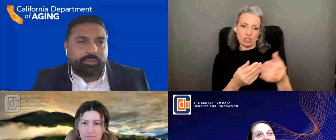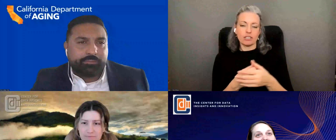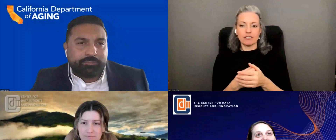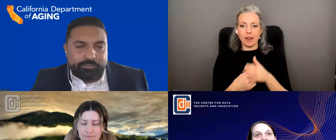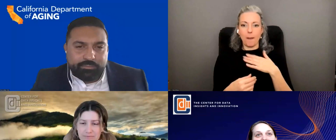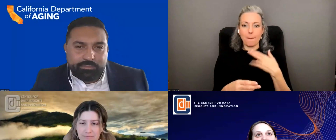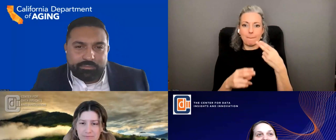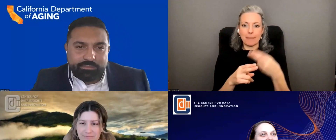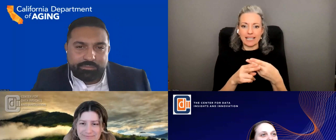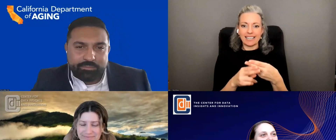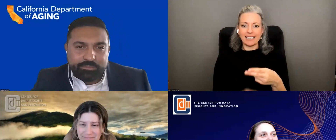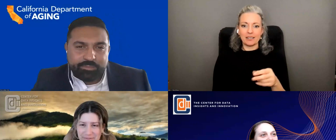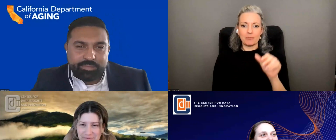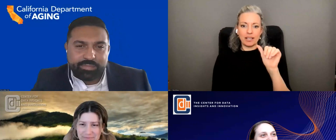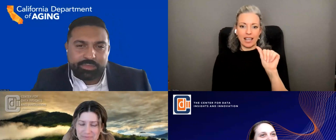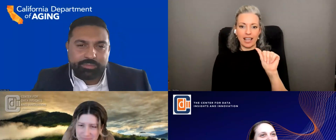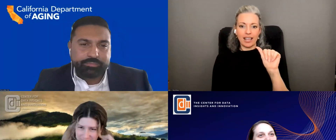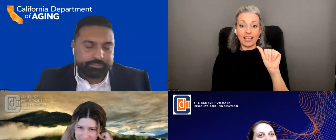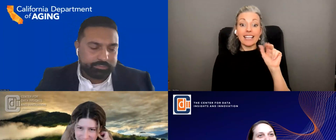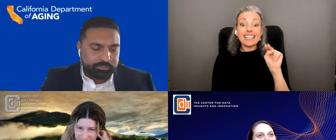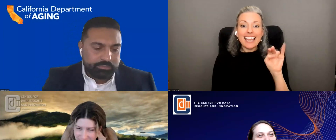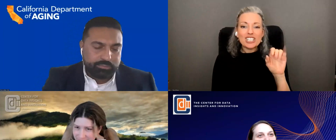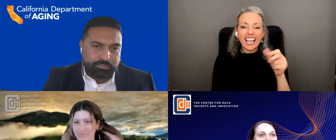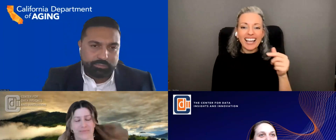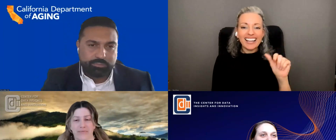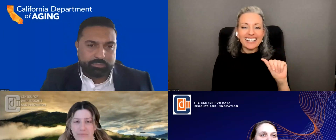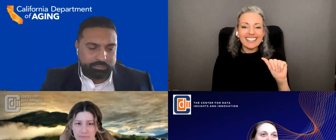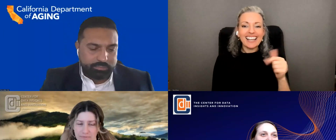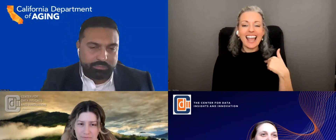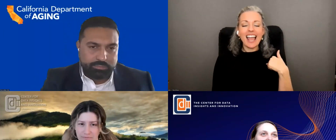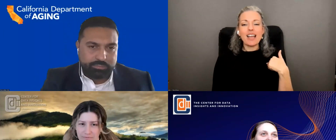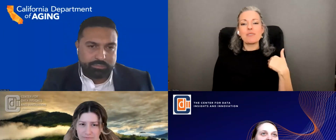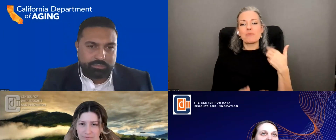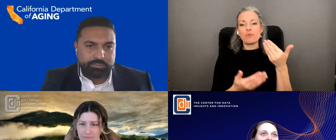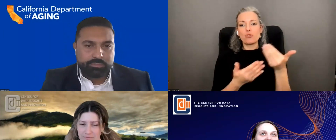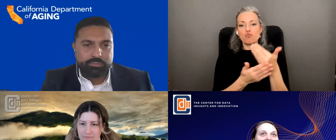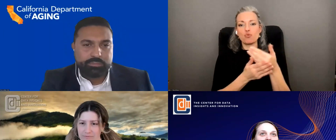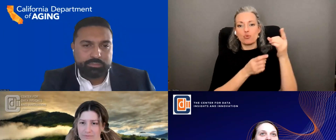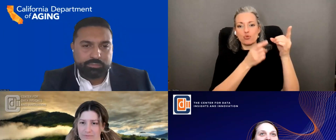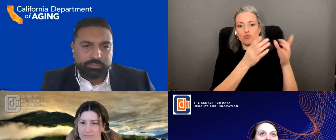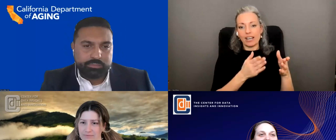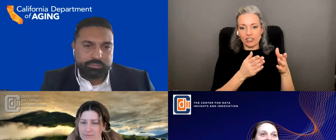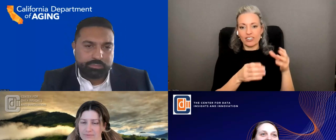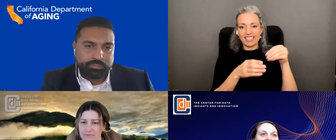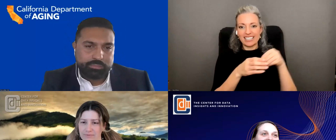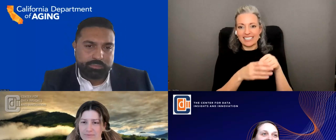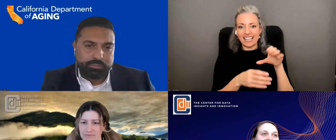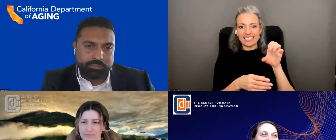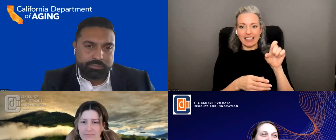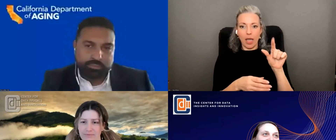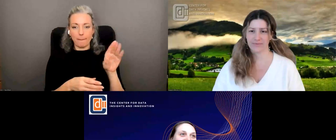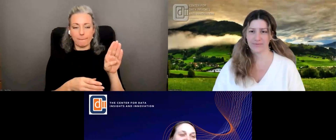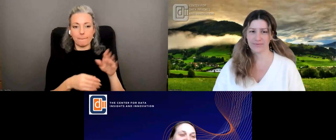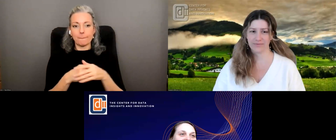is Agnieszka Rykaczewska. I go by Neshka, and I am the new Deputy Director of Insights Lab within the Center of Data Insights